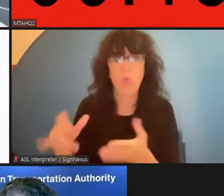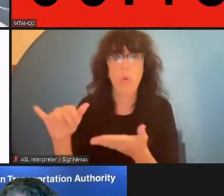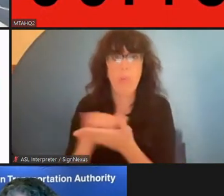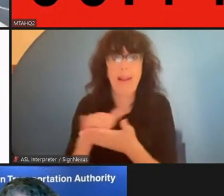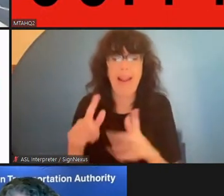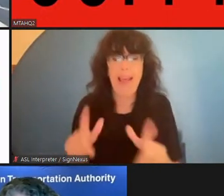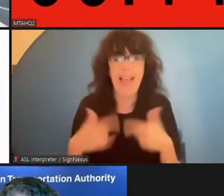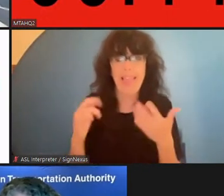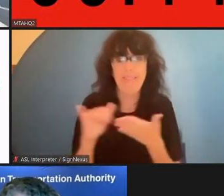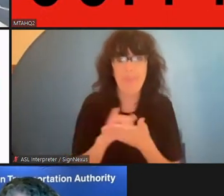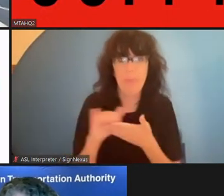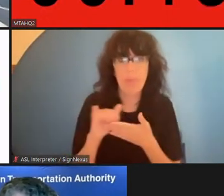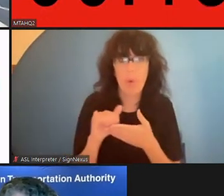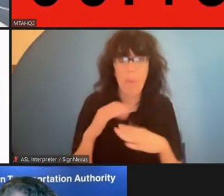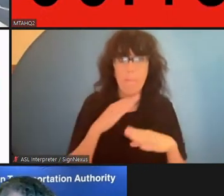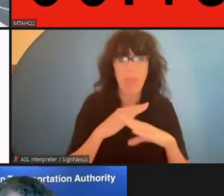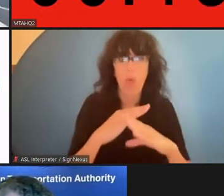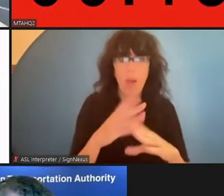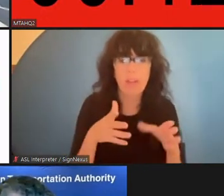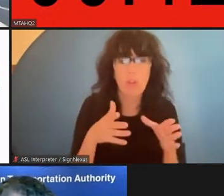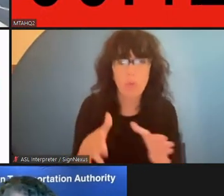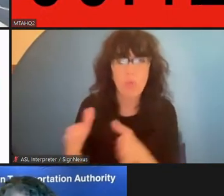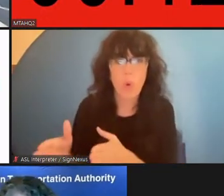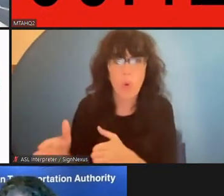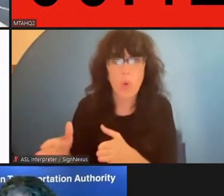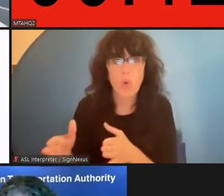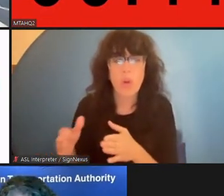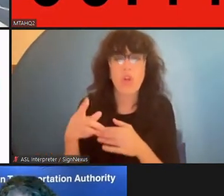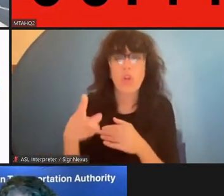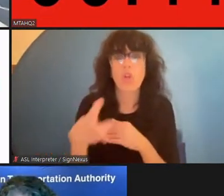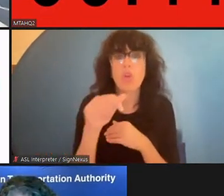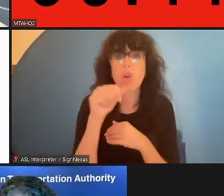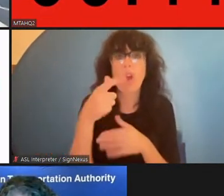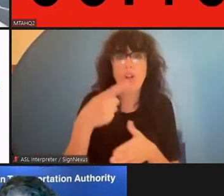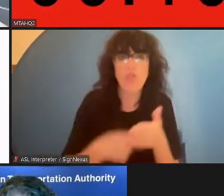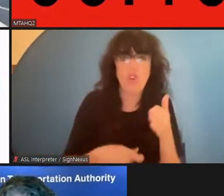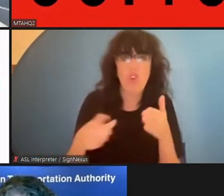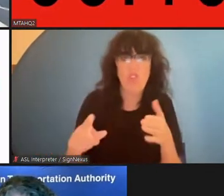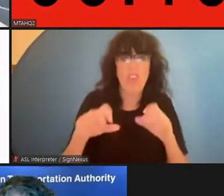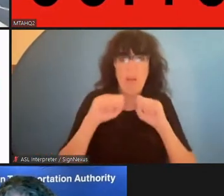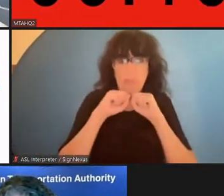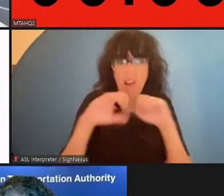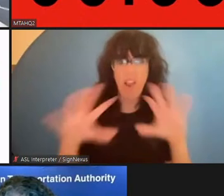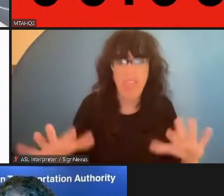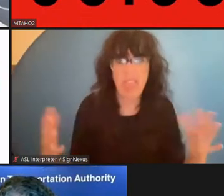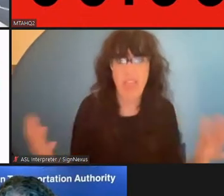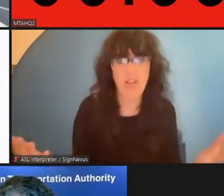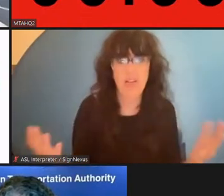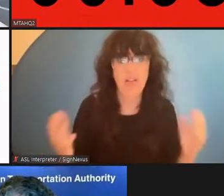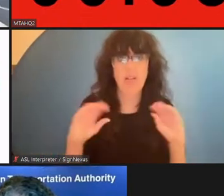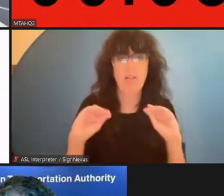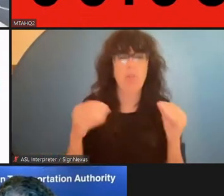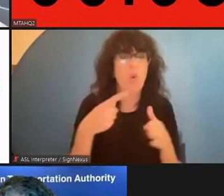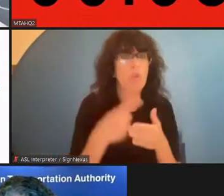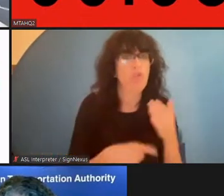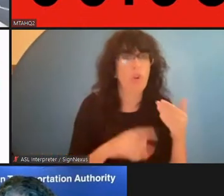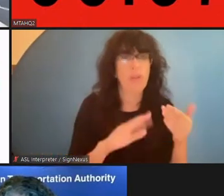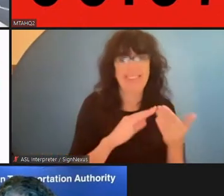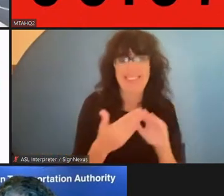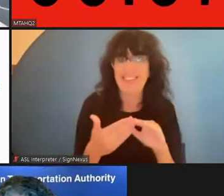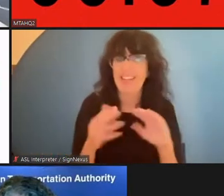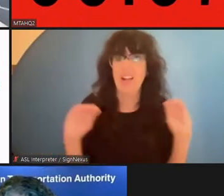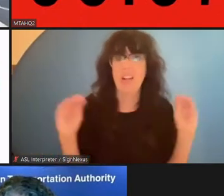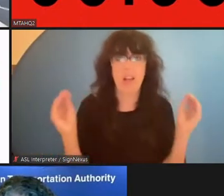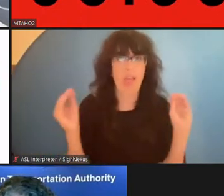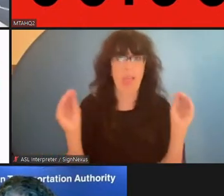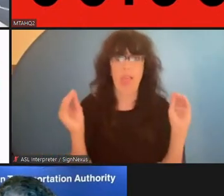in manhattan they're blocking the road and you are not charging them a penny no one is charging the city is not charging them a